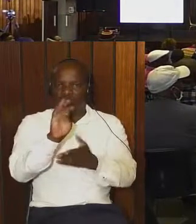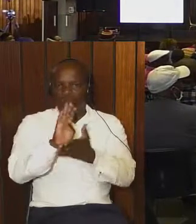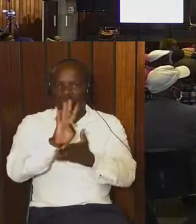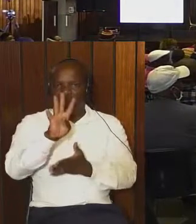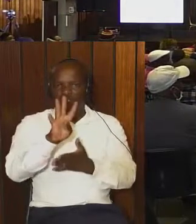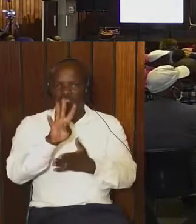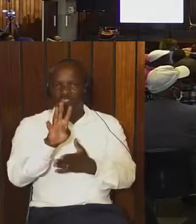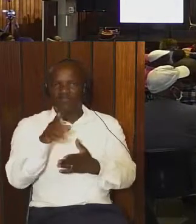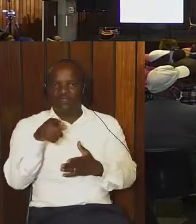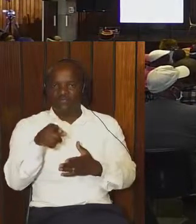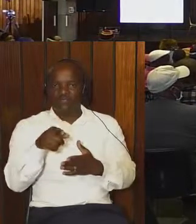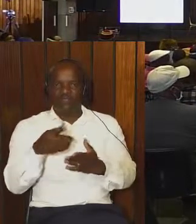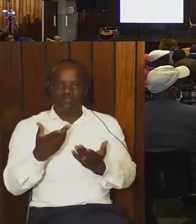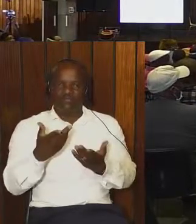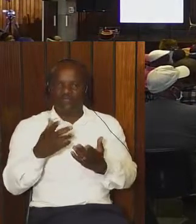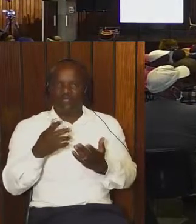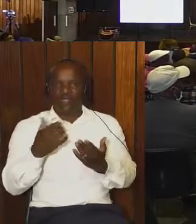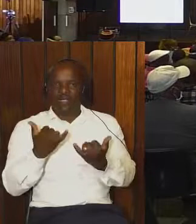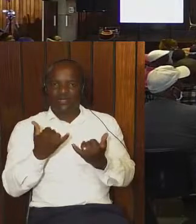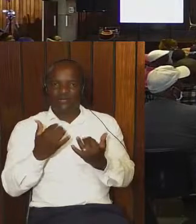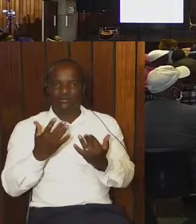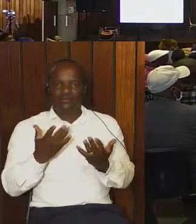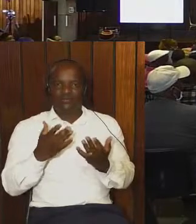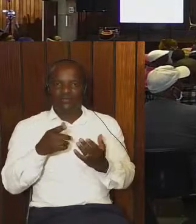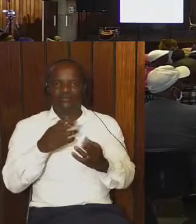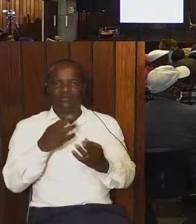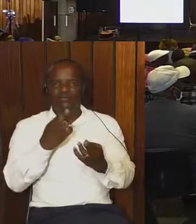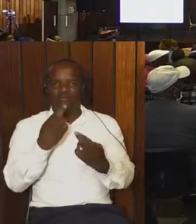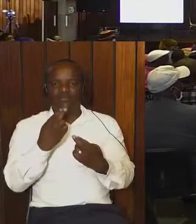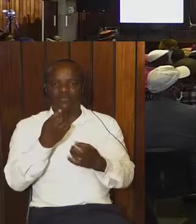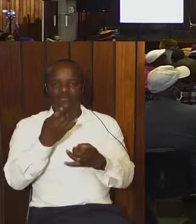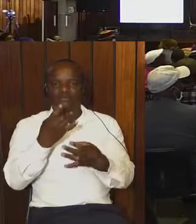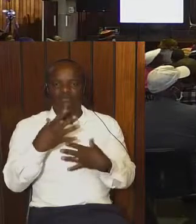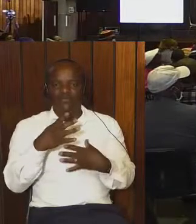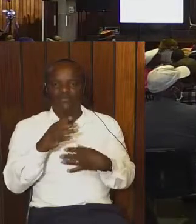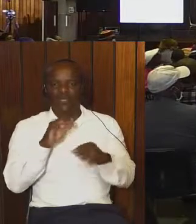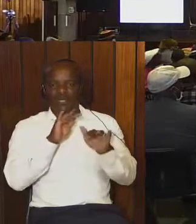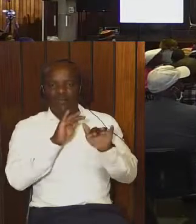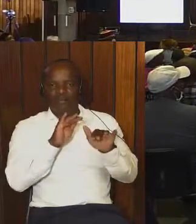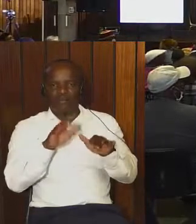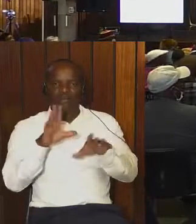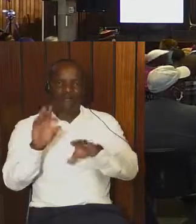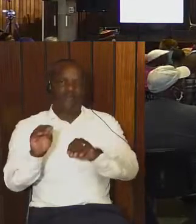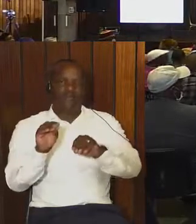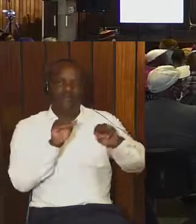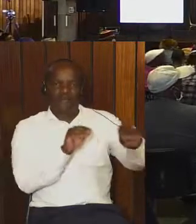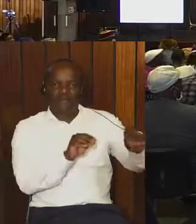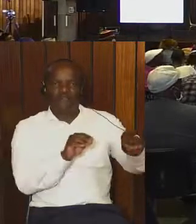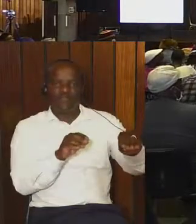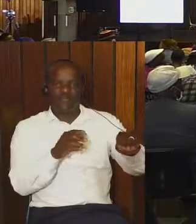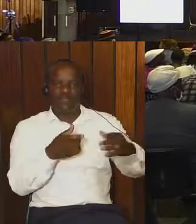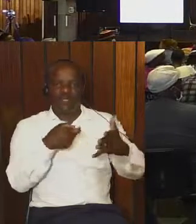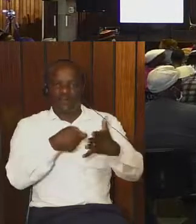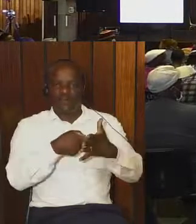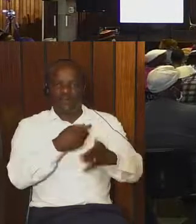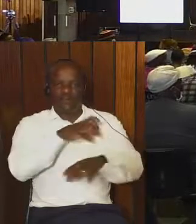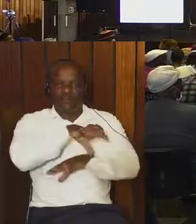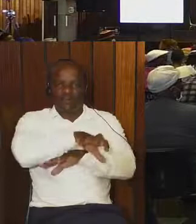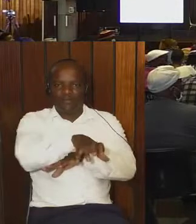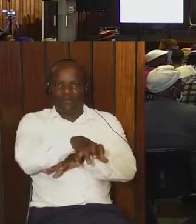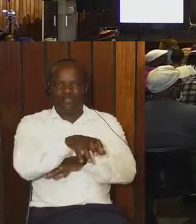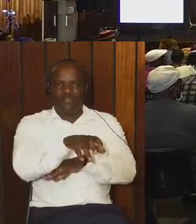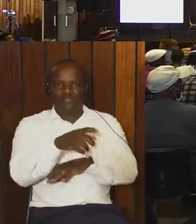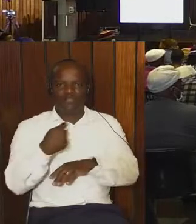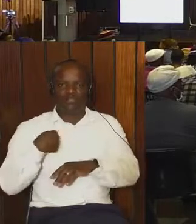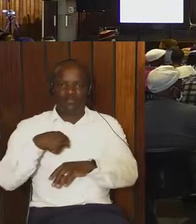e gore nyo etsiwa N14 ba re botsa gore batho bao ke bona ba tlotswang ko ba tla kae ba tlotla ko ndaong e rekileng ke province and then rona